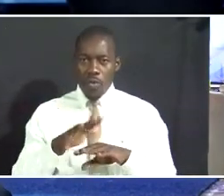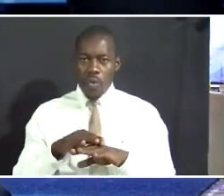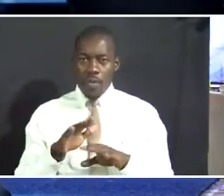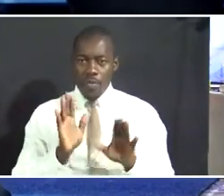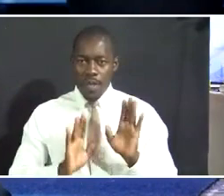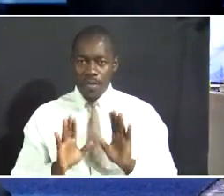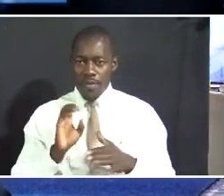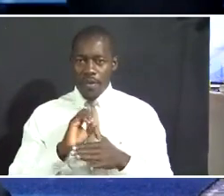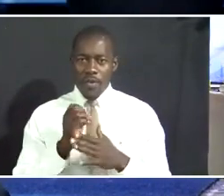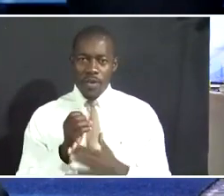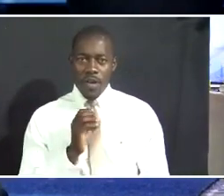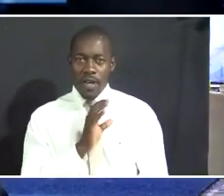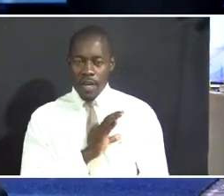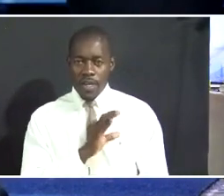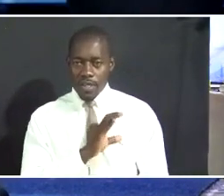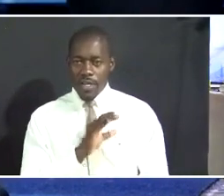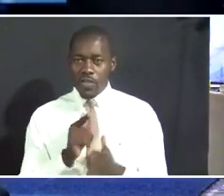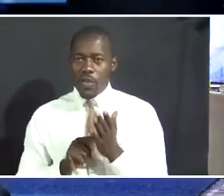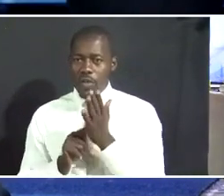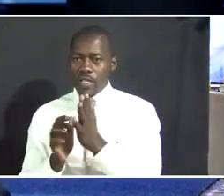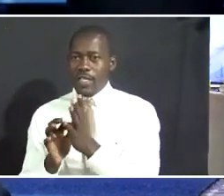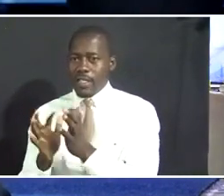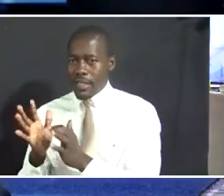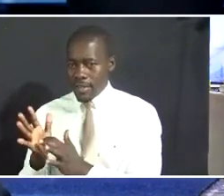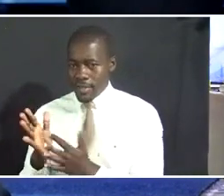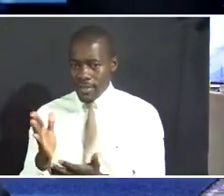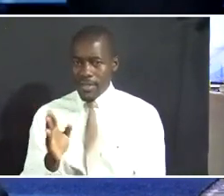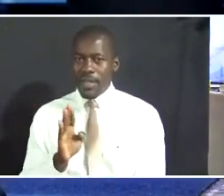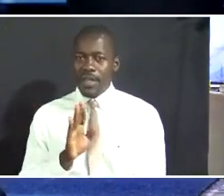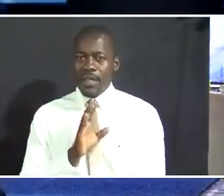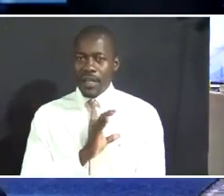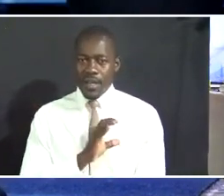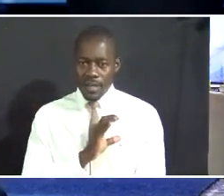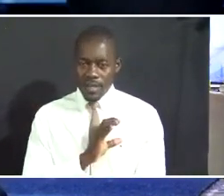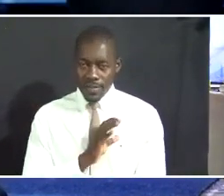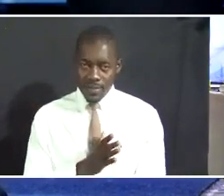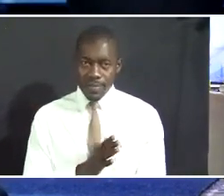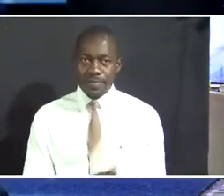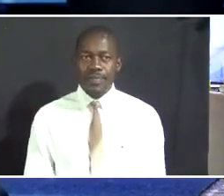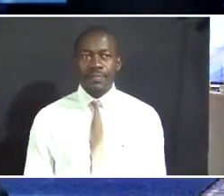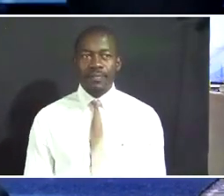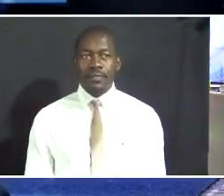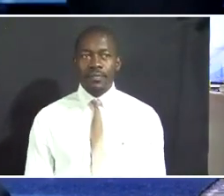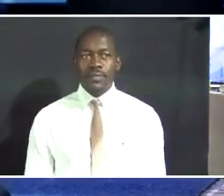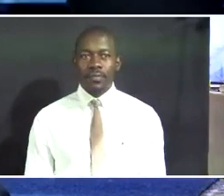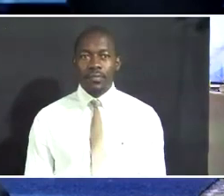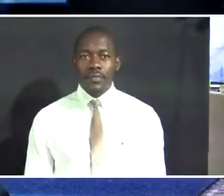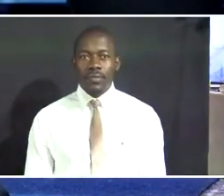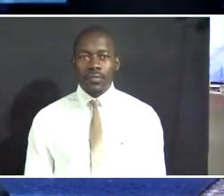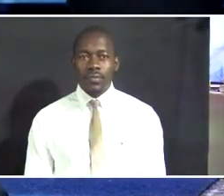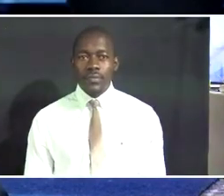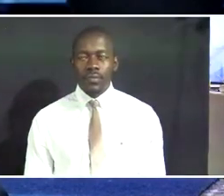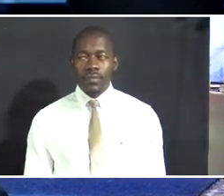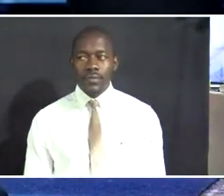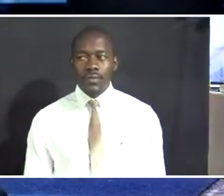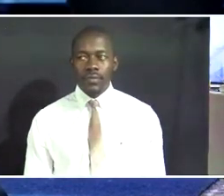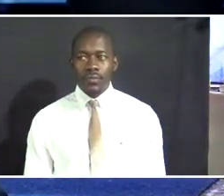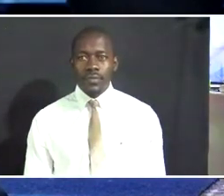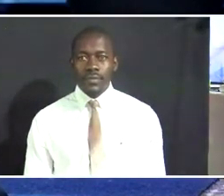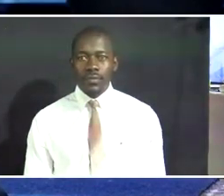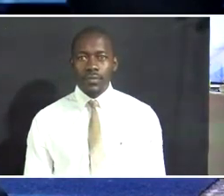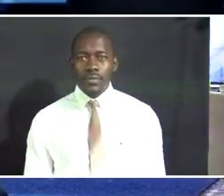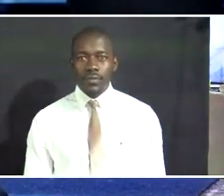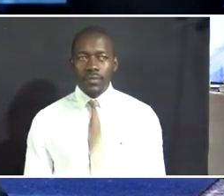to probably also read something that is very familiar to us, that it is also that